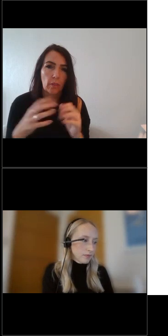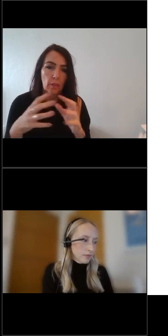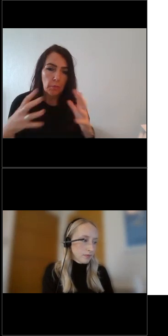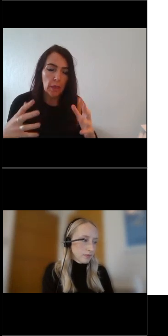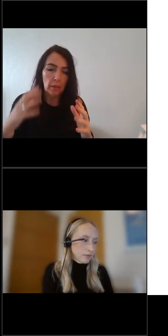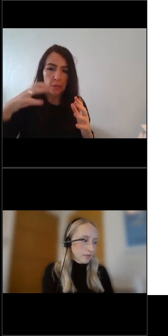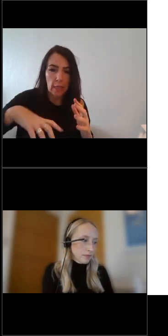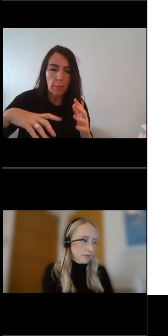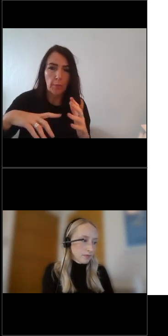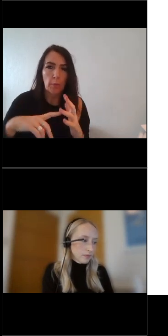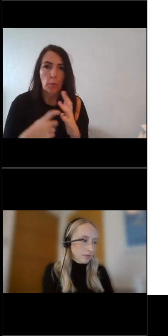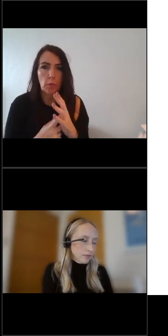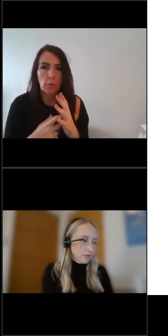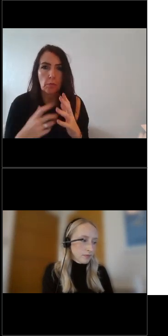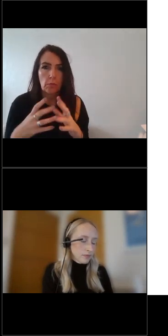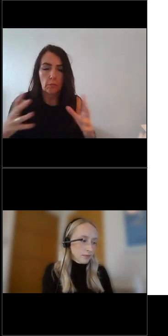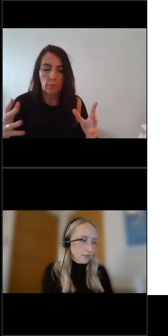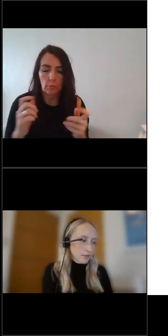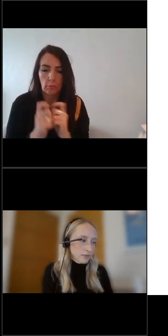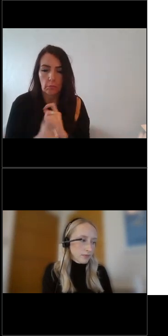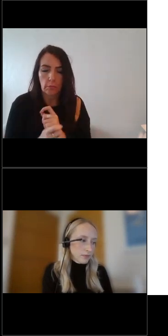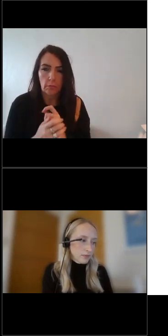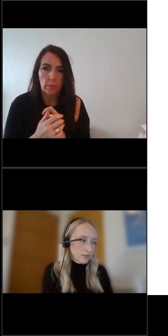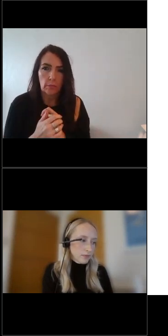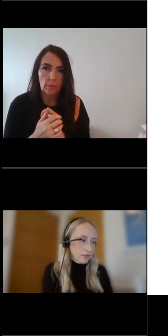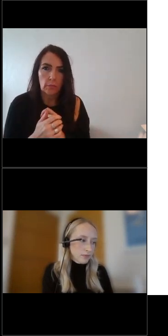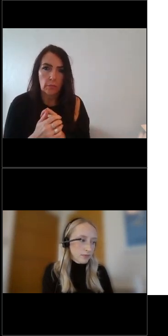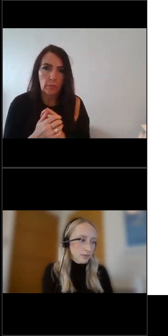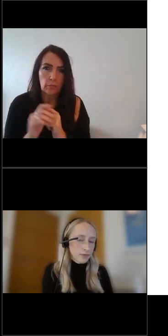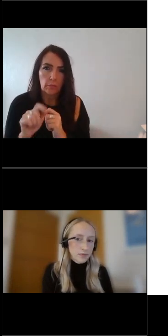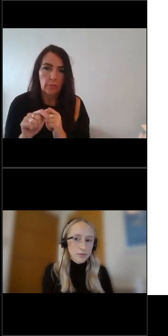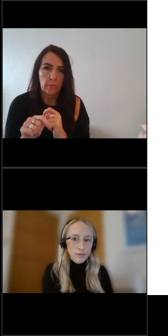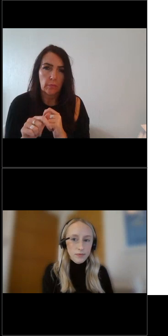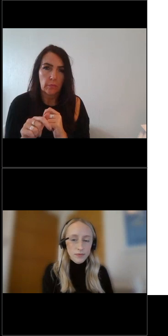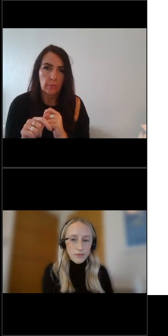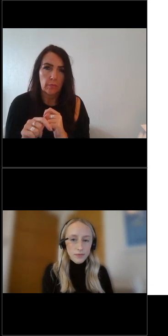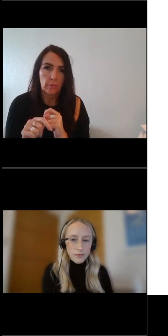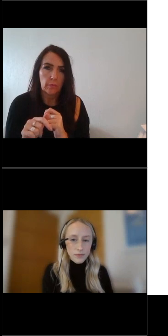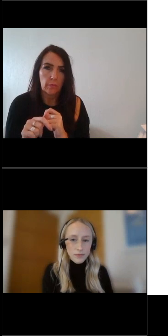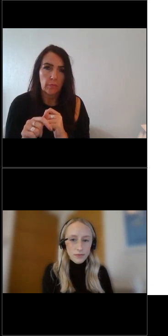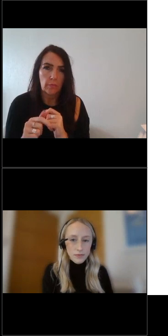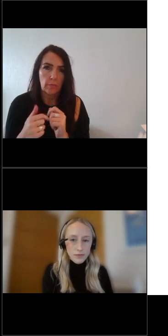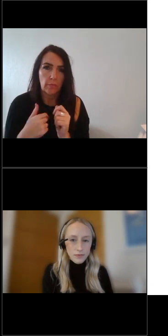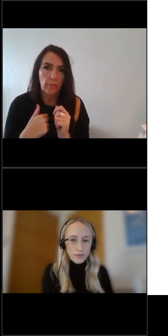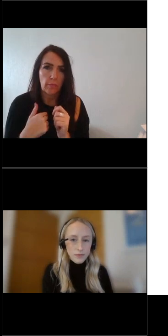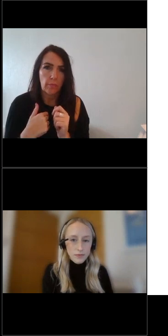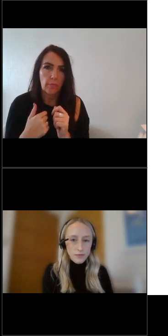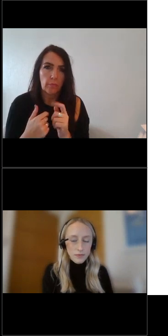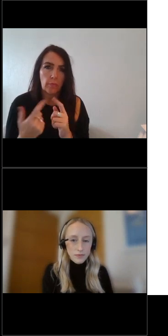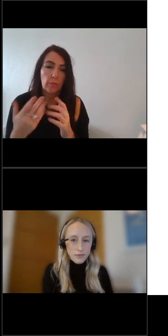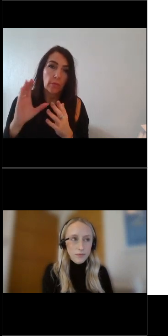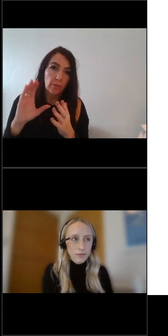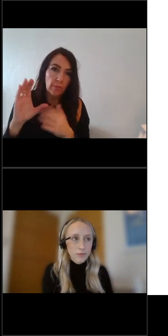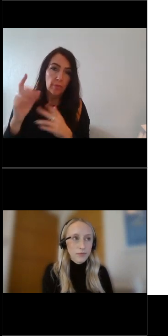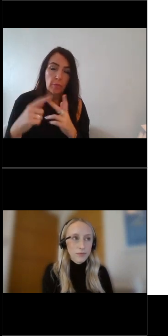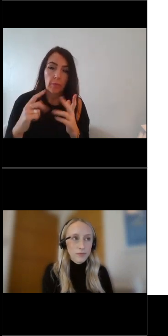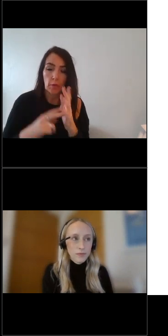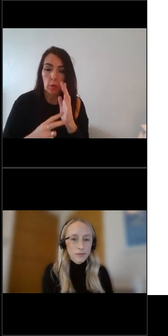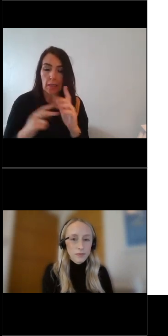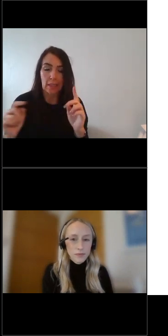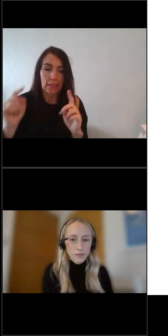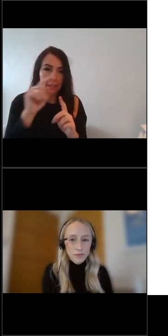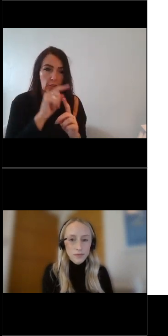depot and bigger changes, that is something that generally does need investment from an organisation